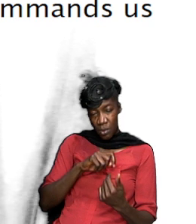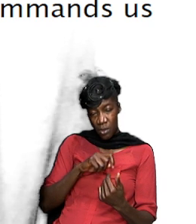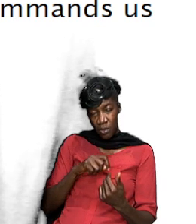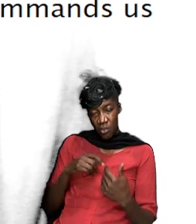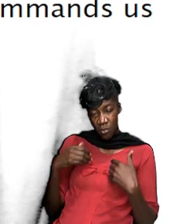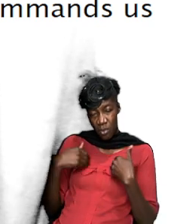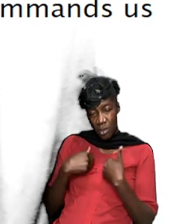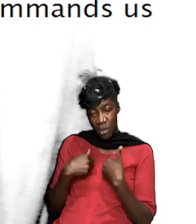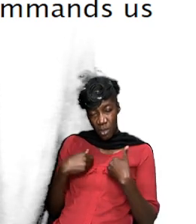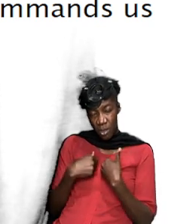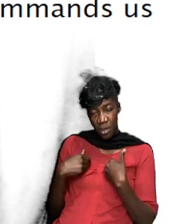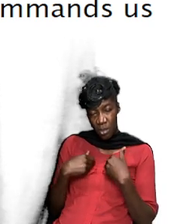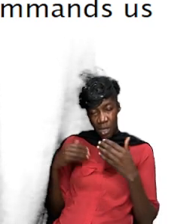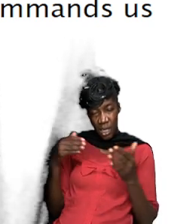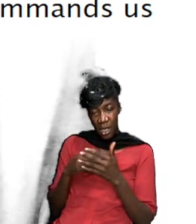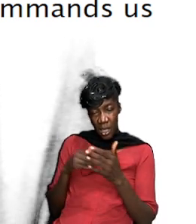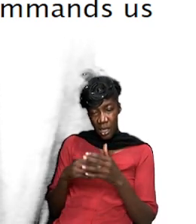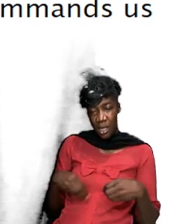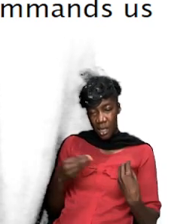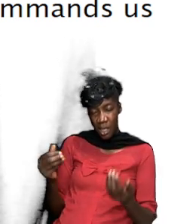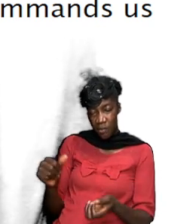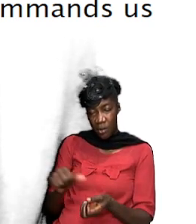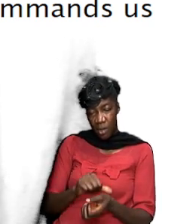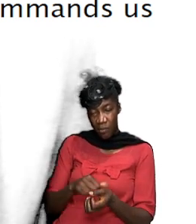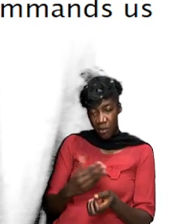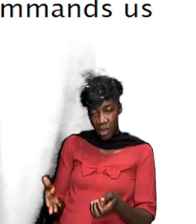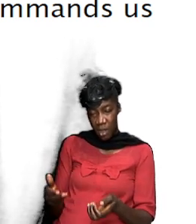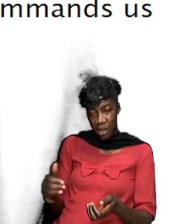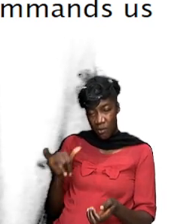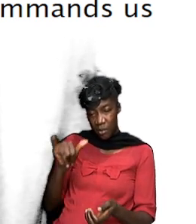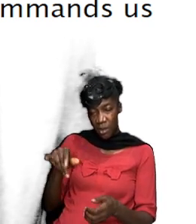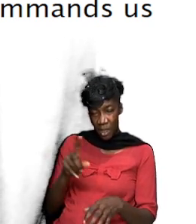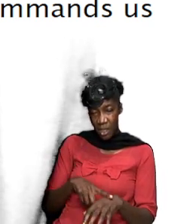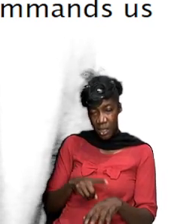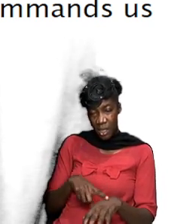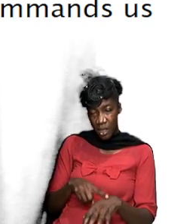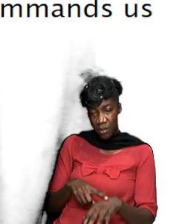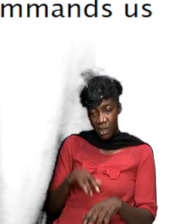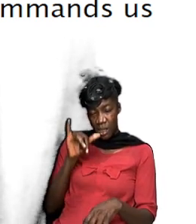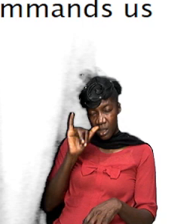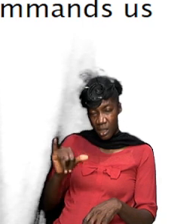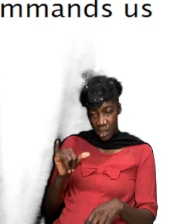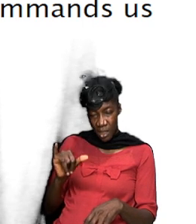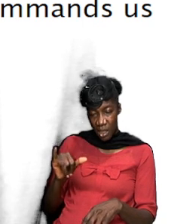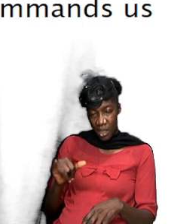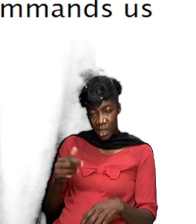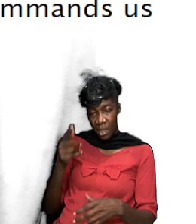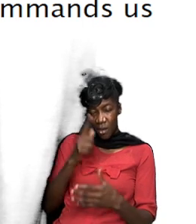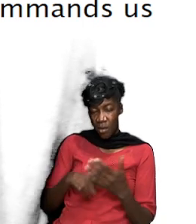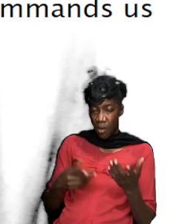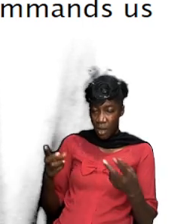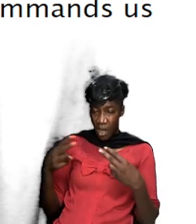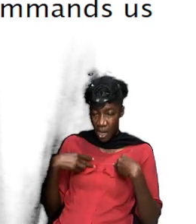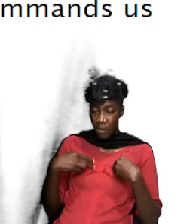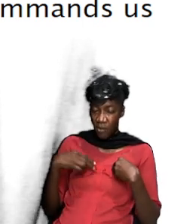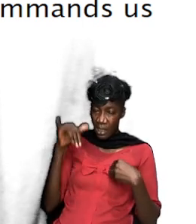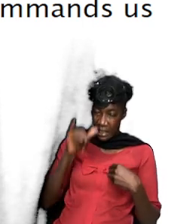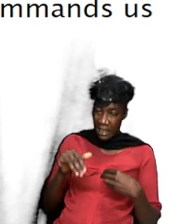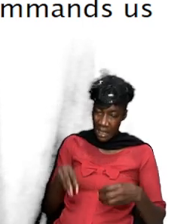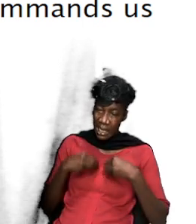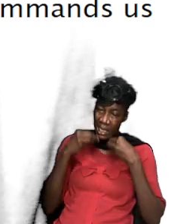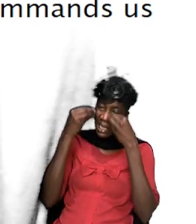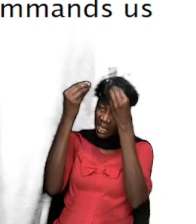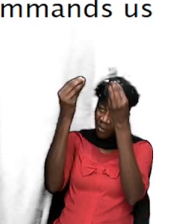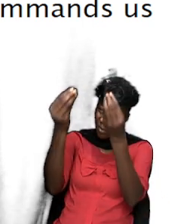just give everything from that time there. You know, I'm still making my mind. Say, God, what I have now, I'm still going to give it to you. But